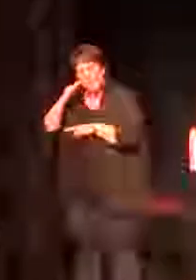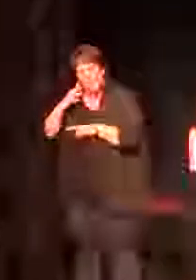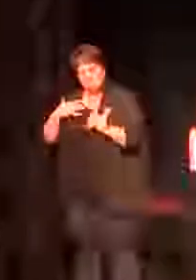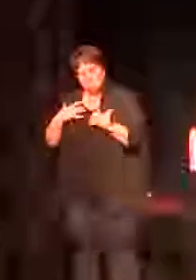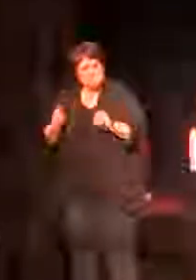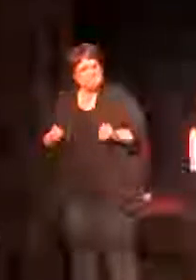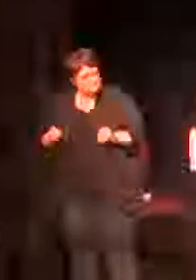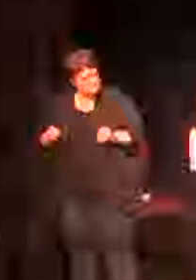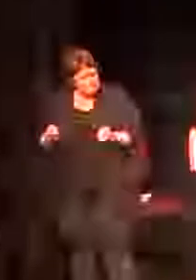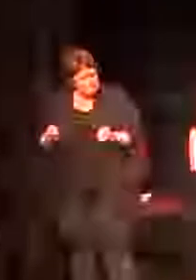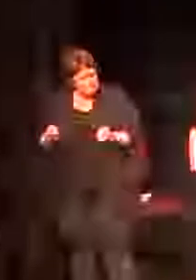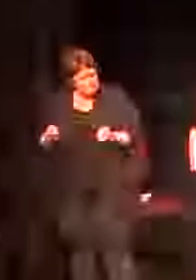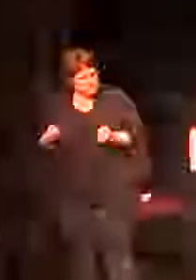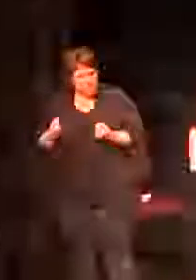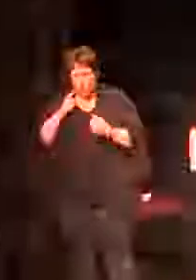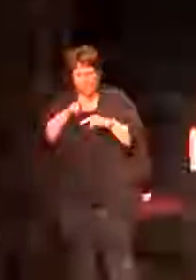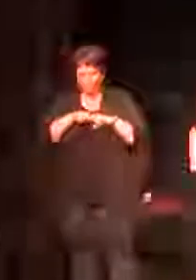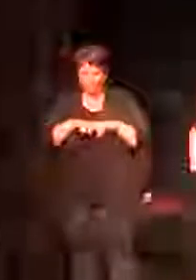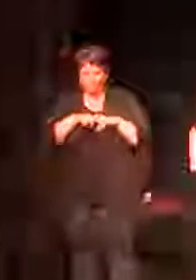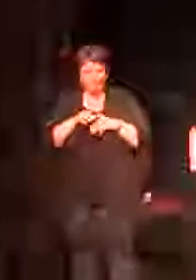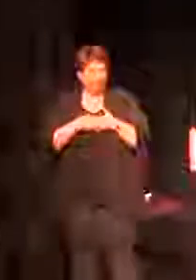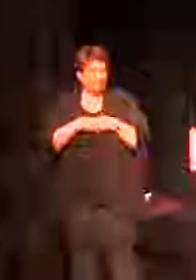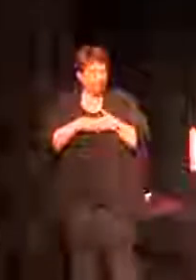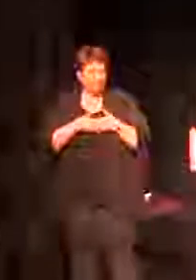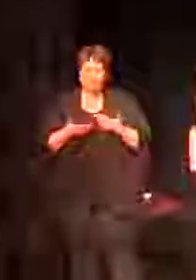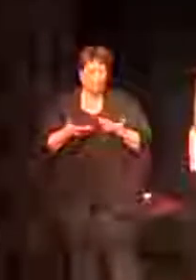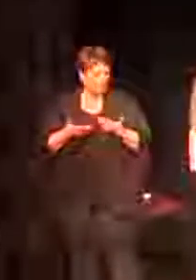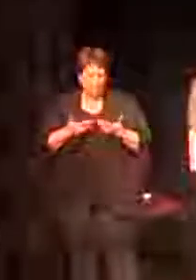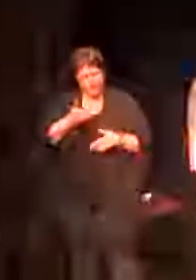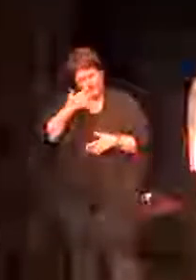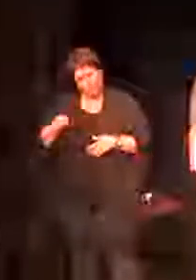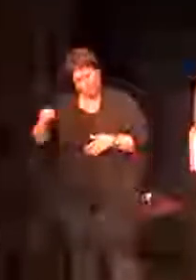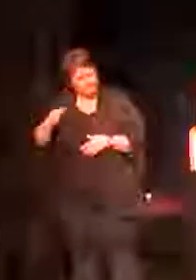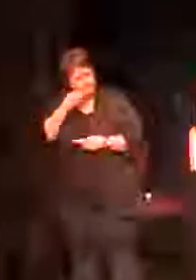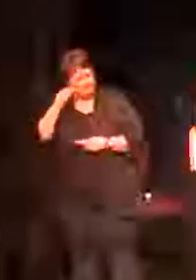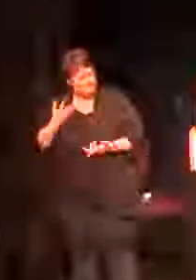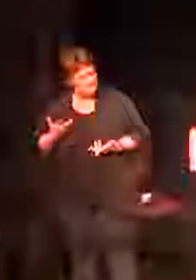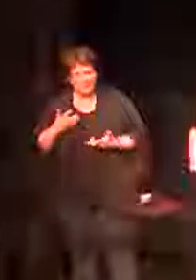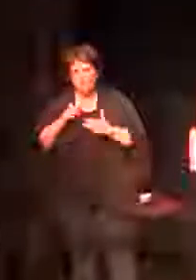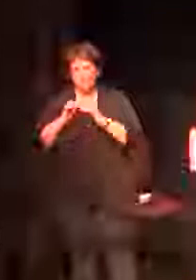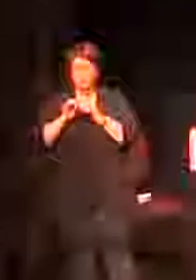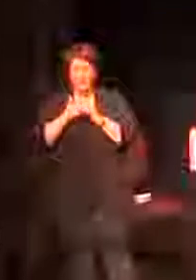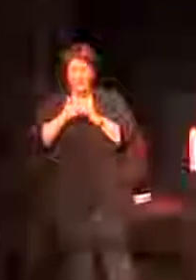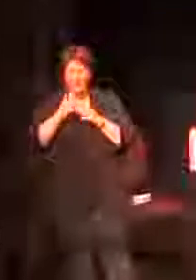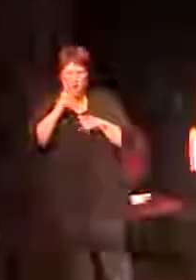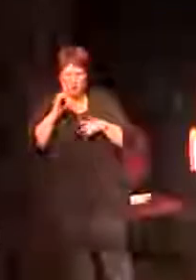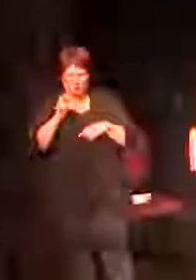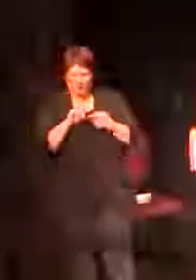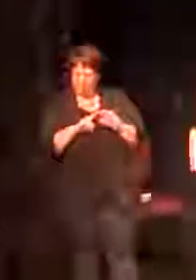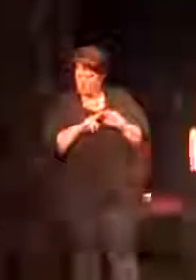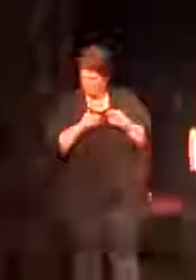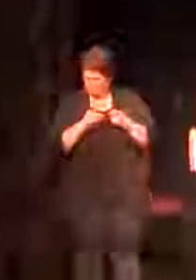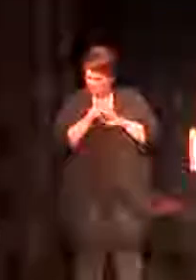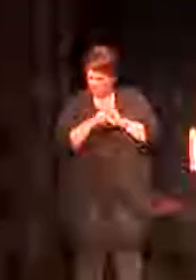injury, and not sitting in an office doing nothing. So my thoughts is, how do we get back to the merit principles, where